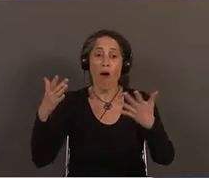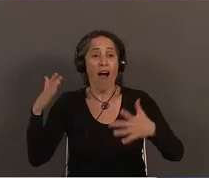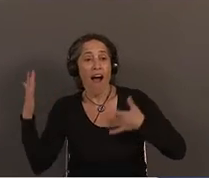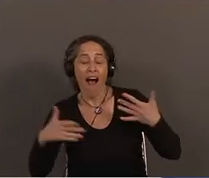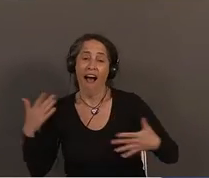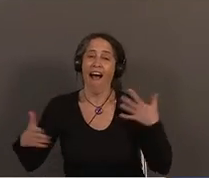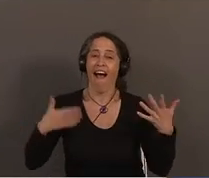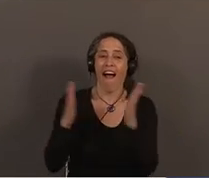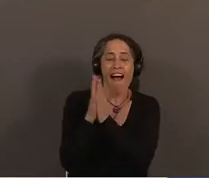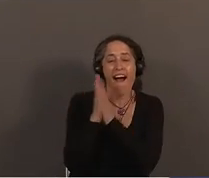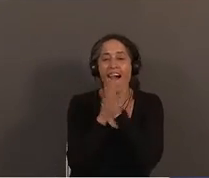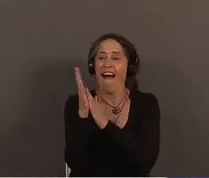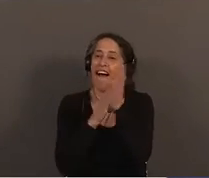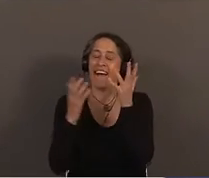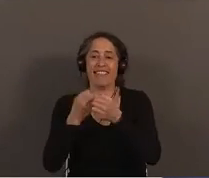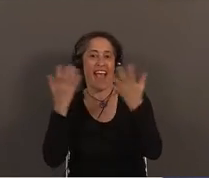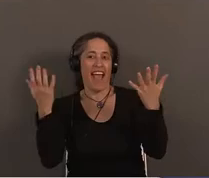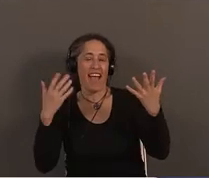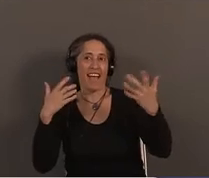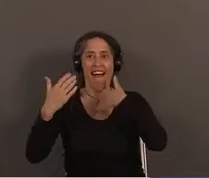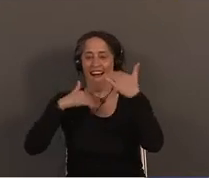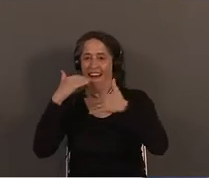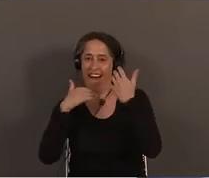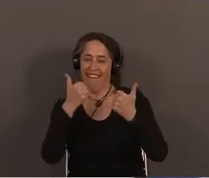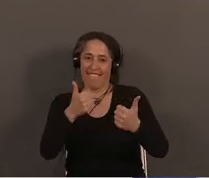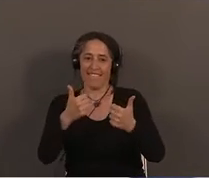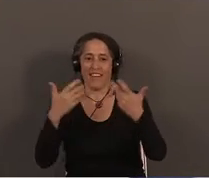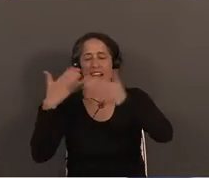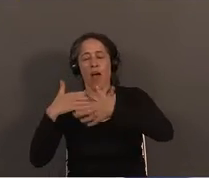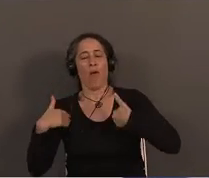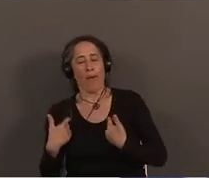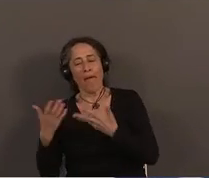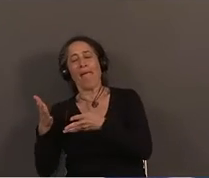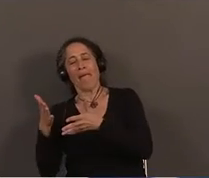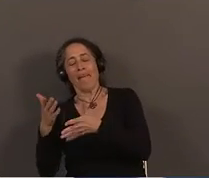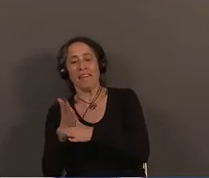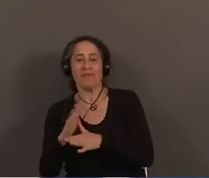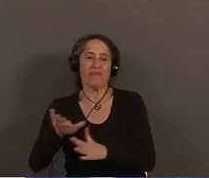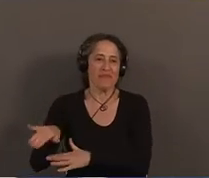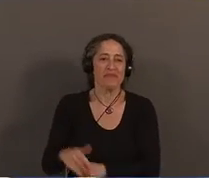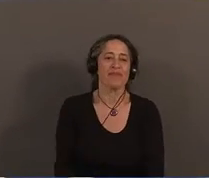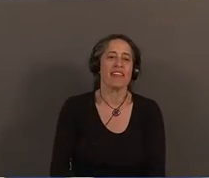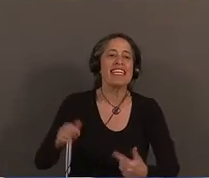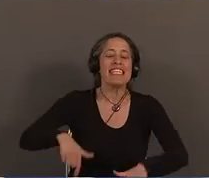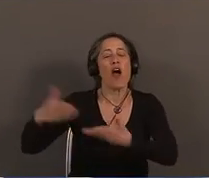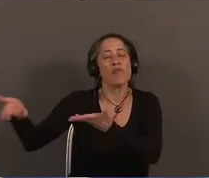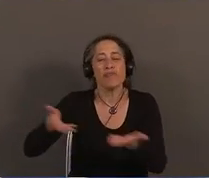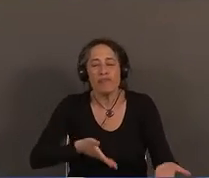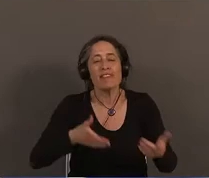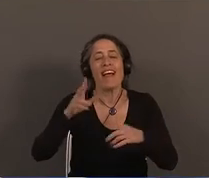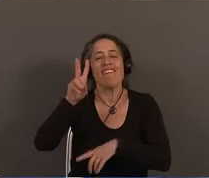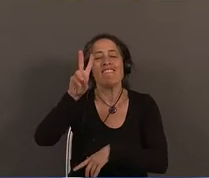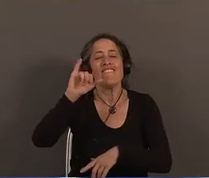still, all very happy. Let me now call our panelists for this afternoon session, starting with Roberto